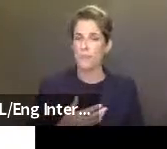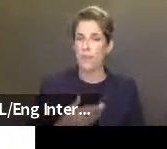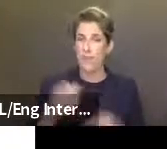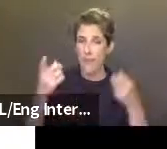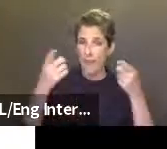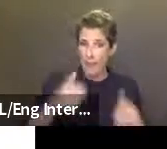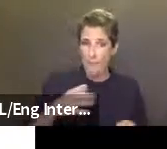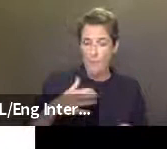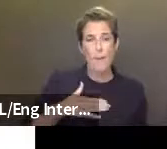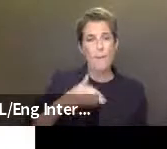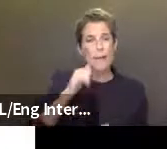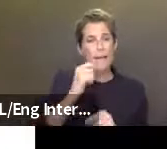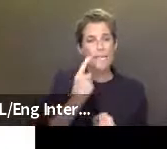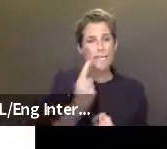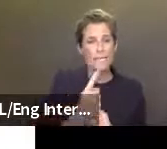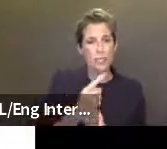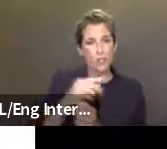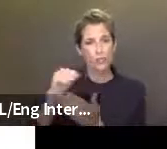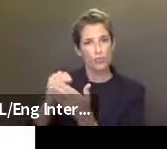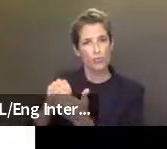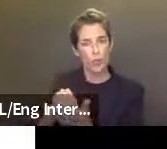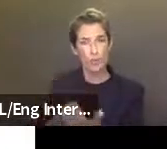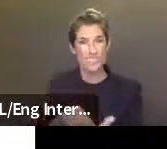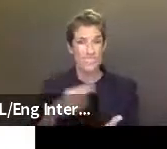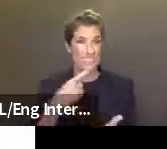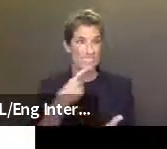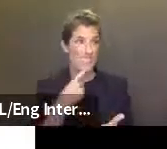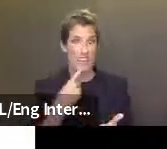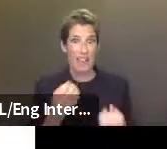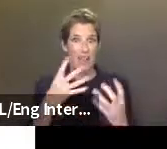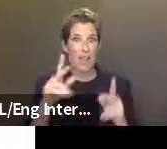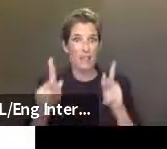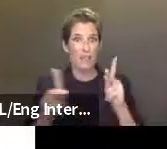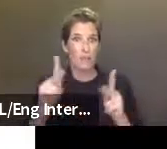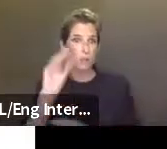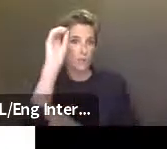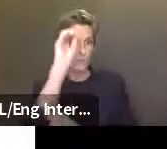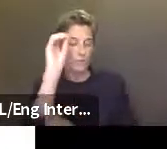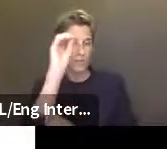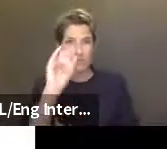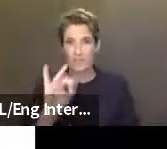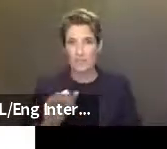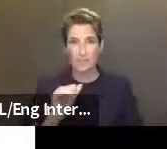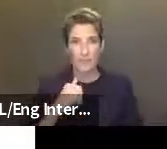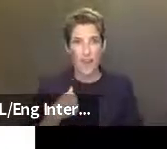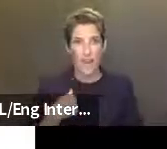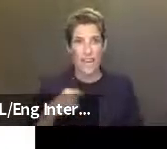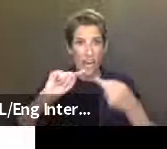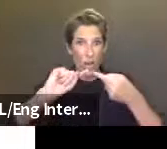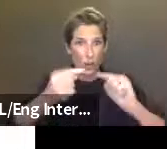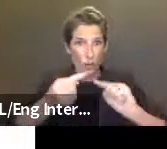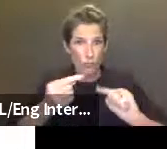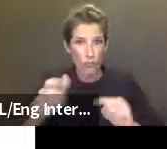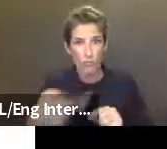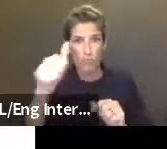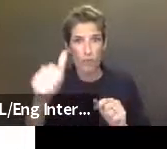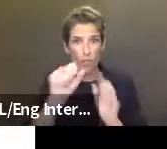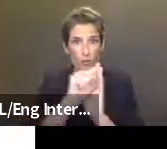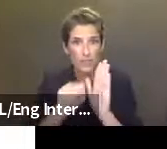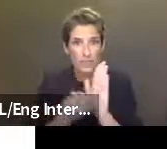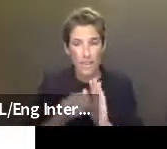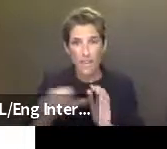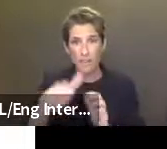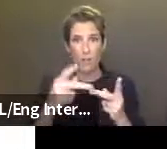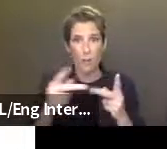that, had I been taken elsewhere, perhaps no one would have tried saving me. Other notes my father wrote revealed that